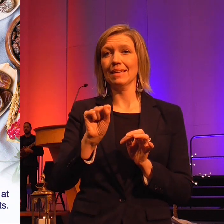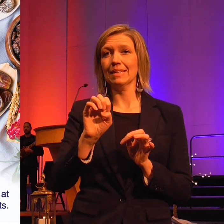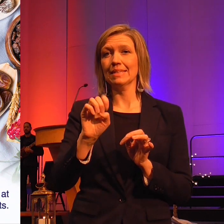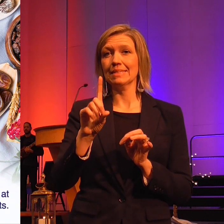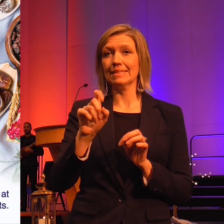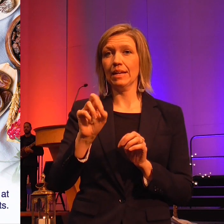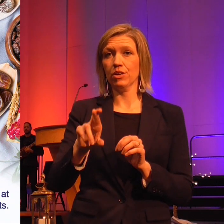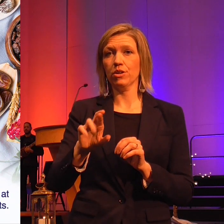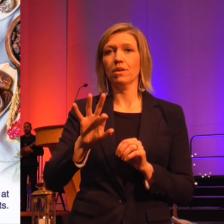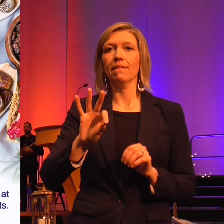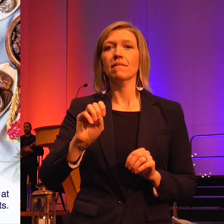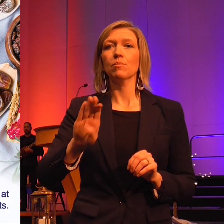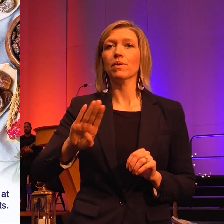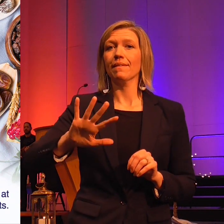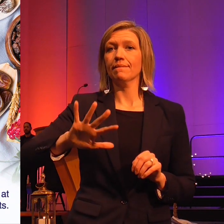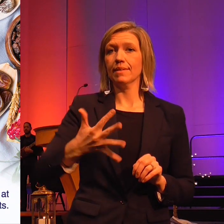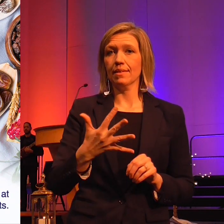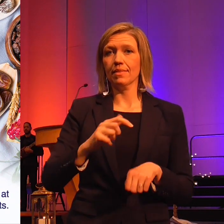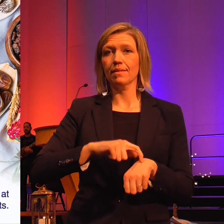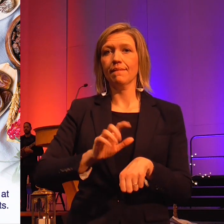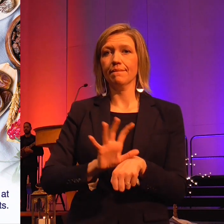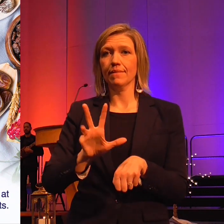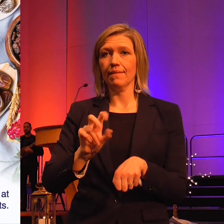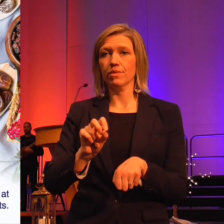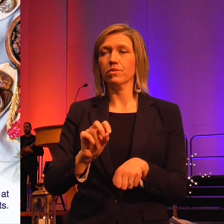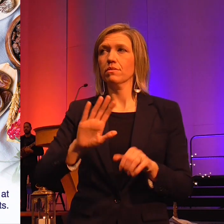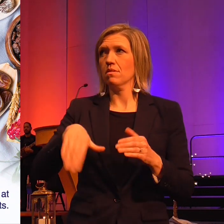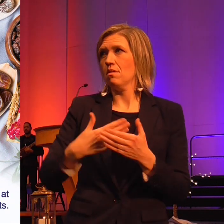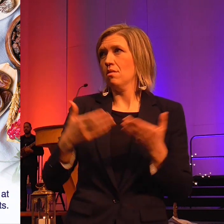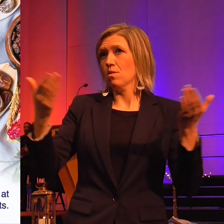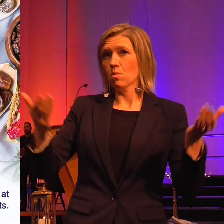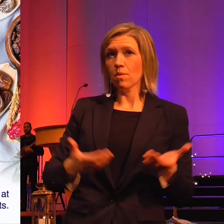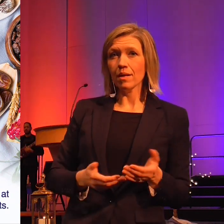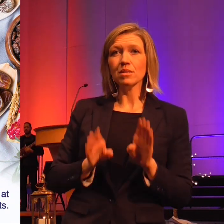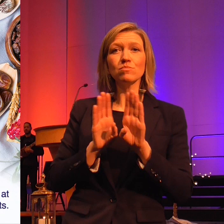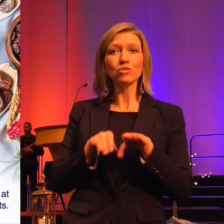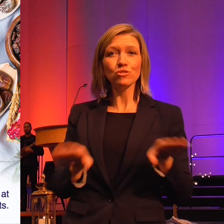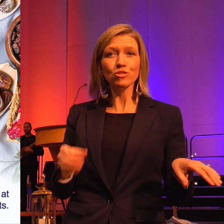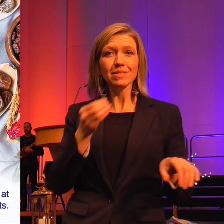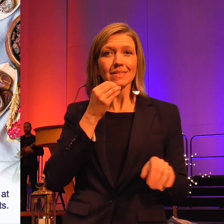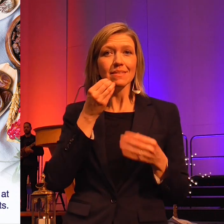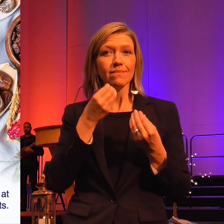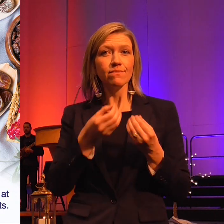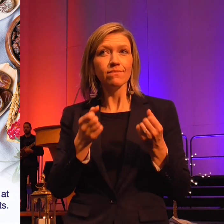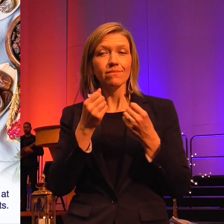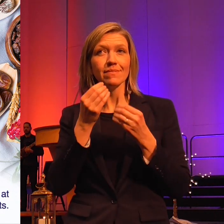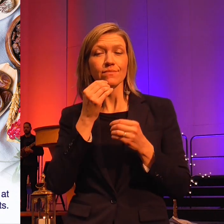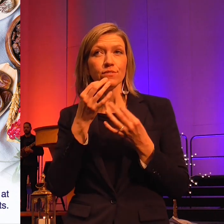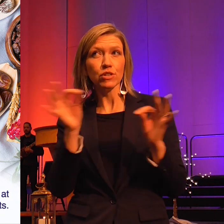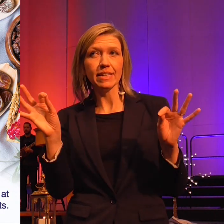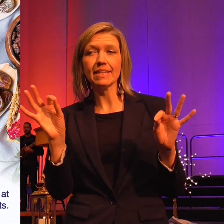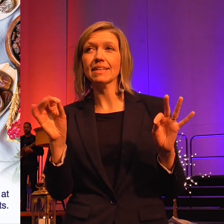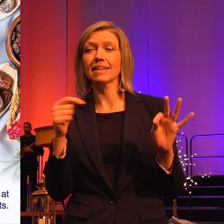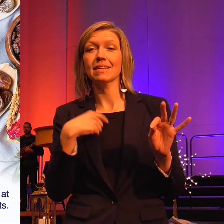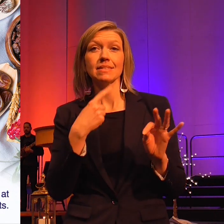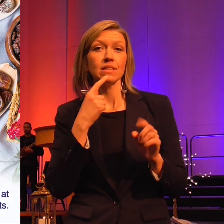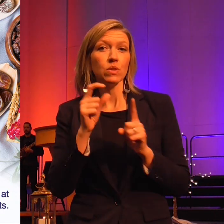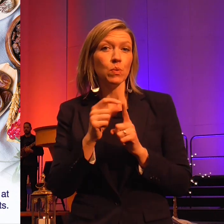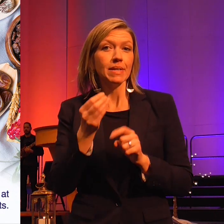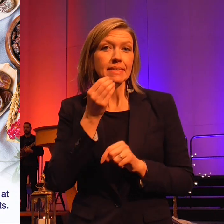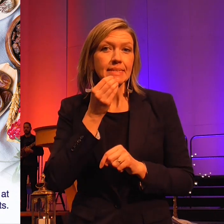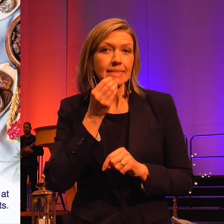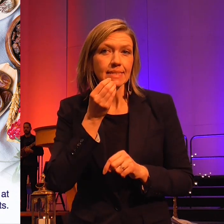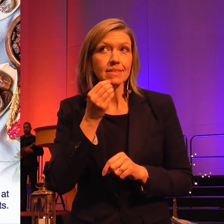February 5th at 5:30. All are welcome. Children eat free. Did you hear I said the word eat? So if you want to come, you